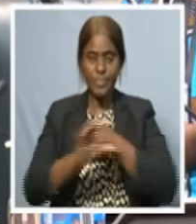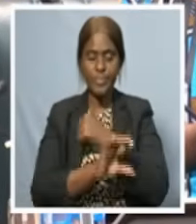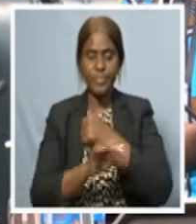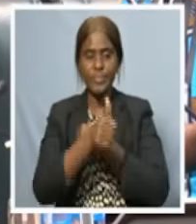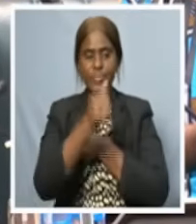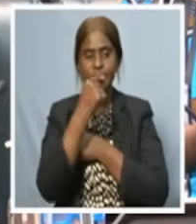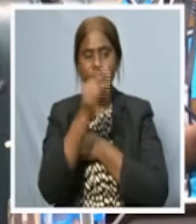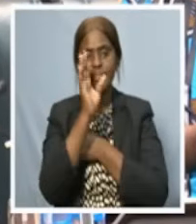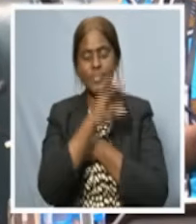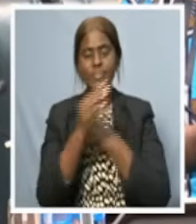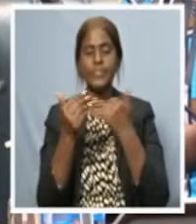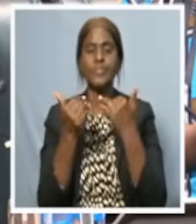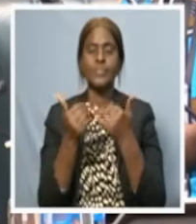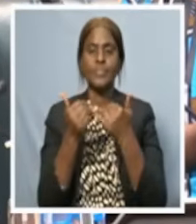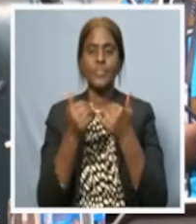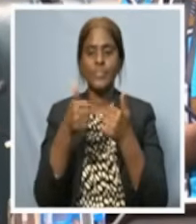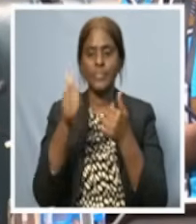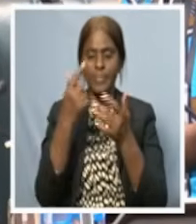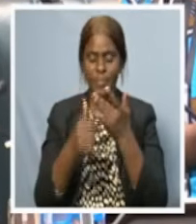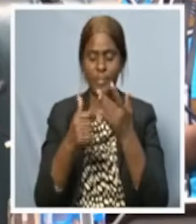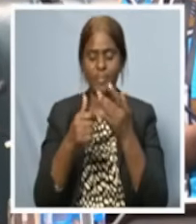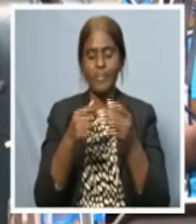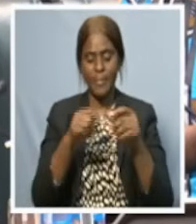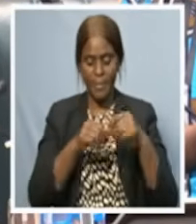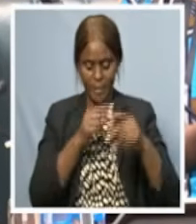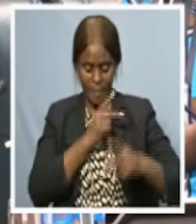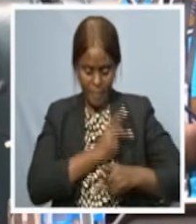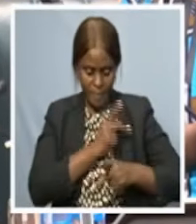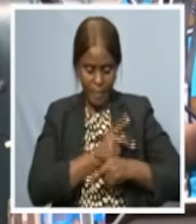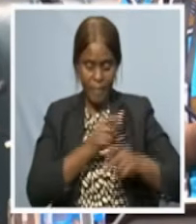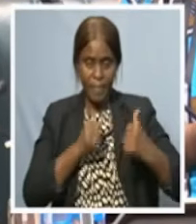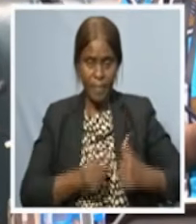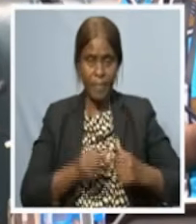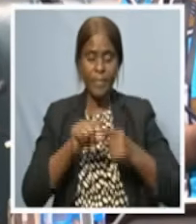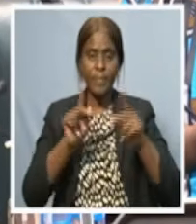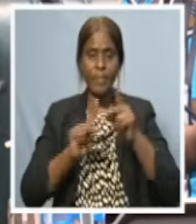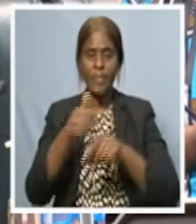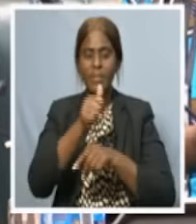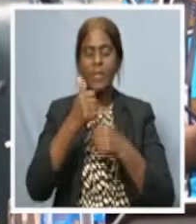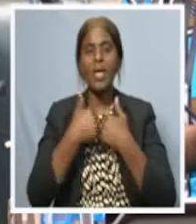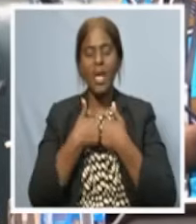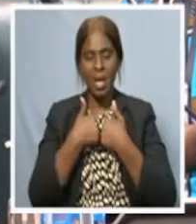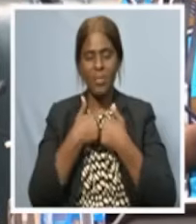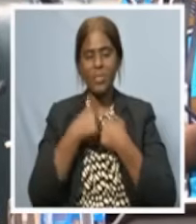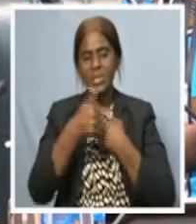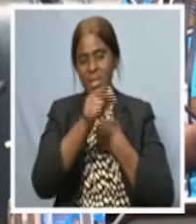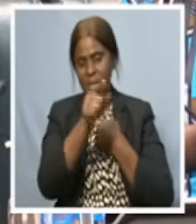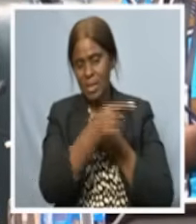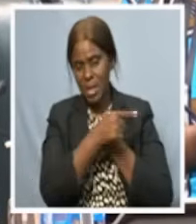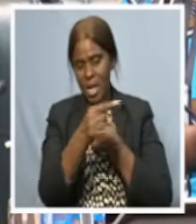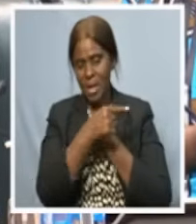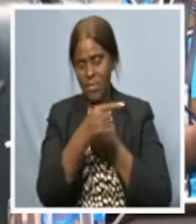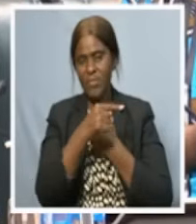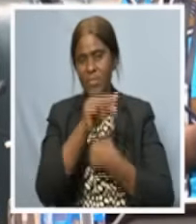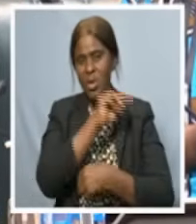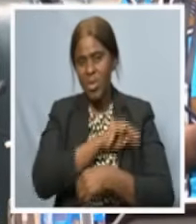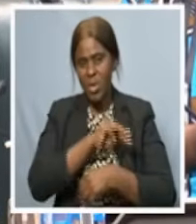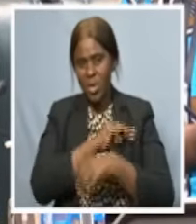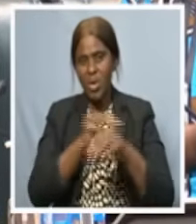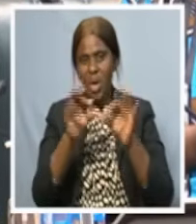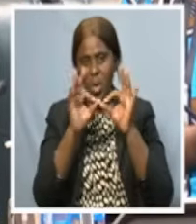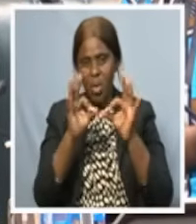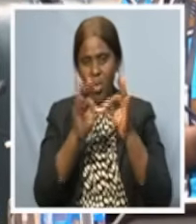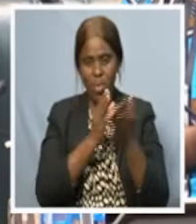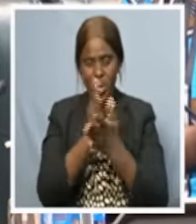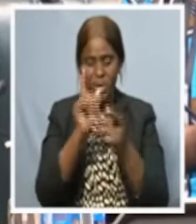by saying that now they are kind-hearted to the young people. Madam Speaker, do they have a moral right to talk